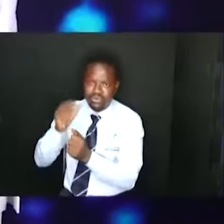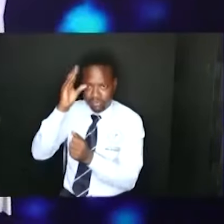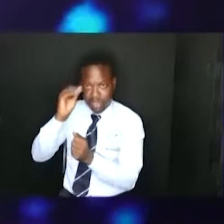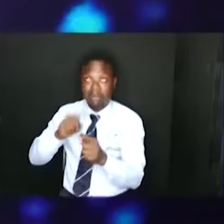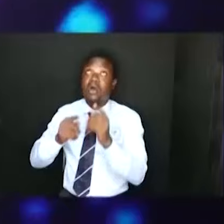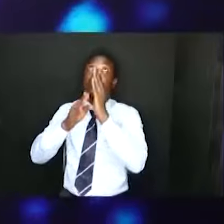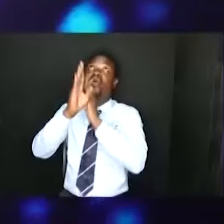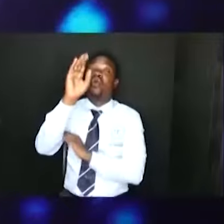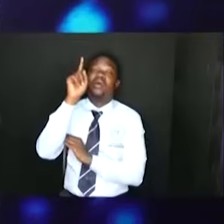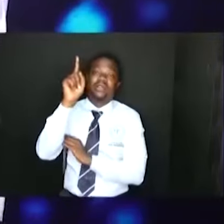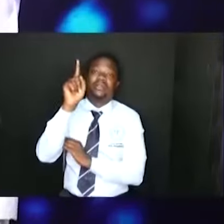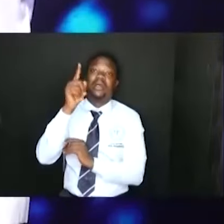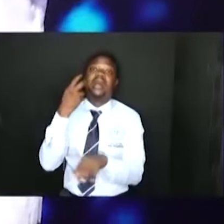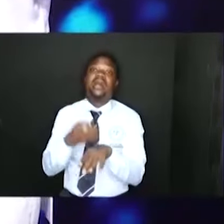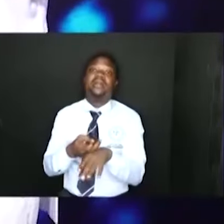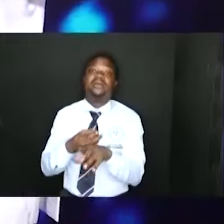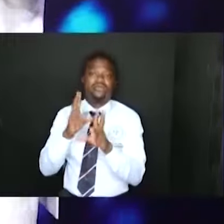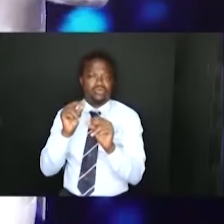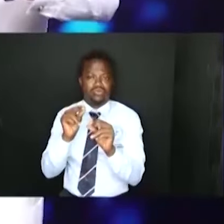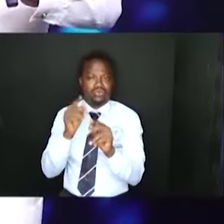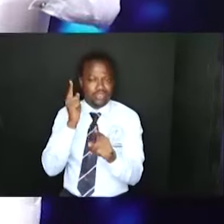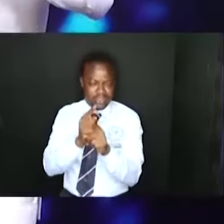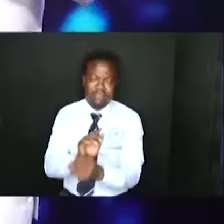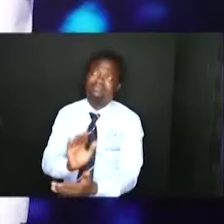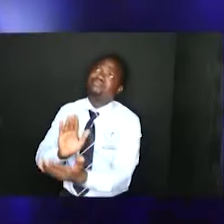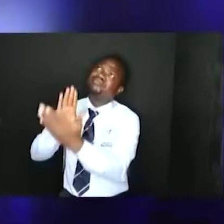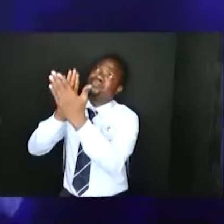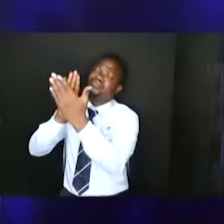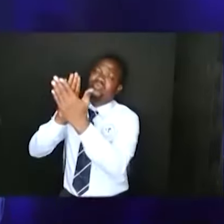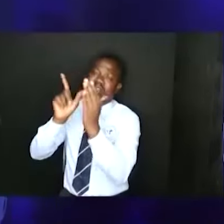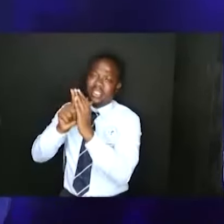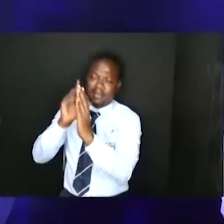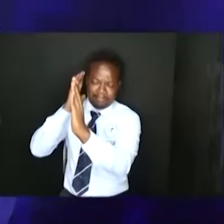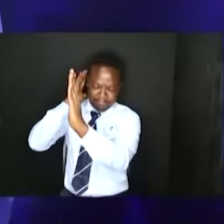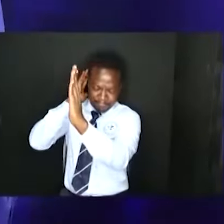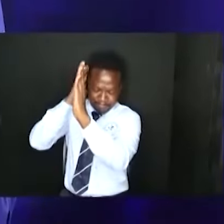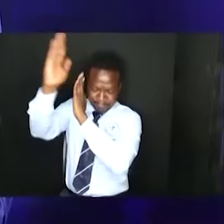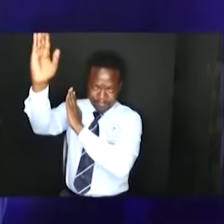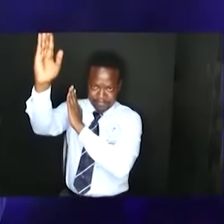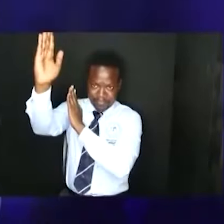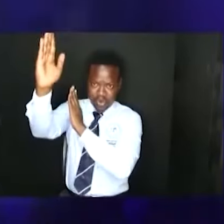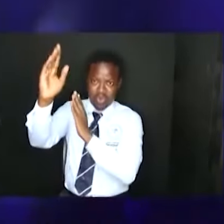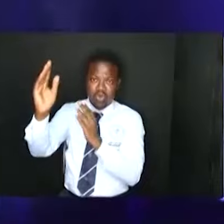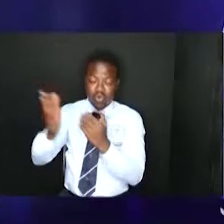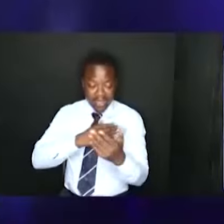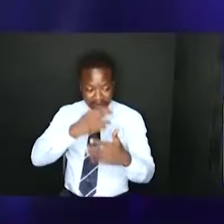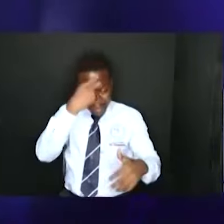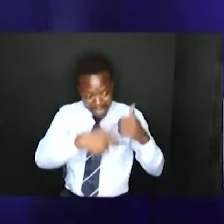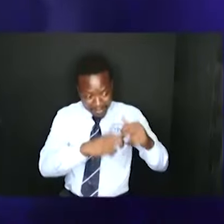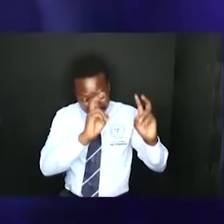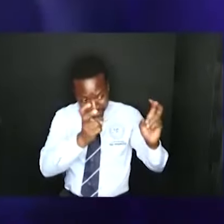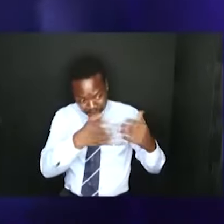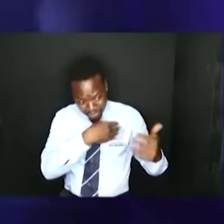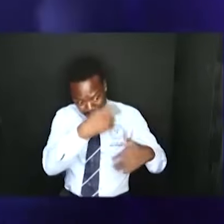for God, just go before Him and let it be straight. Let Him know the condition. Say,